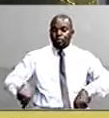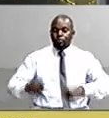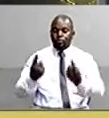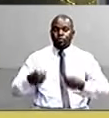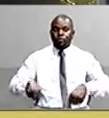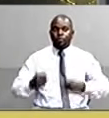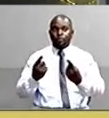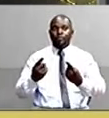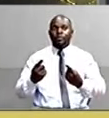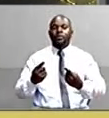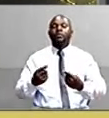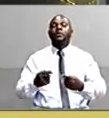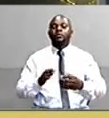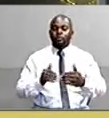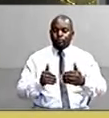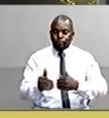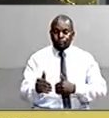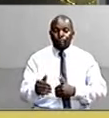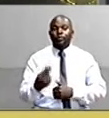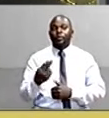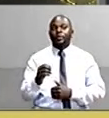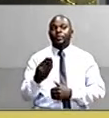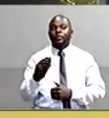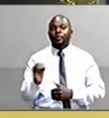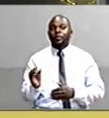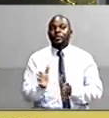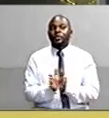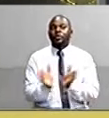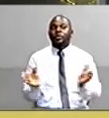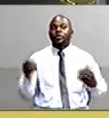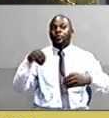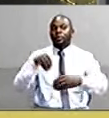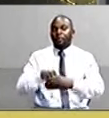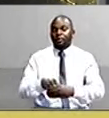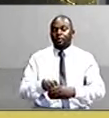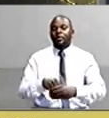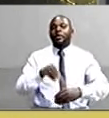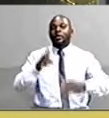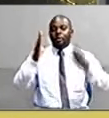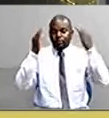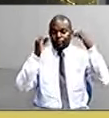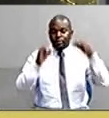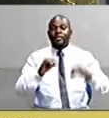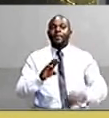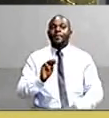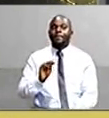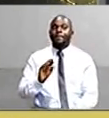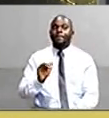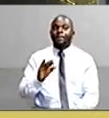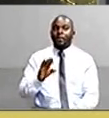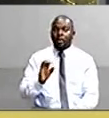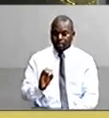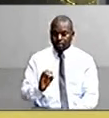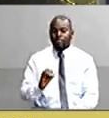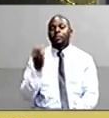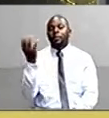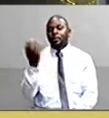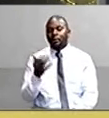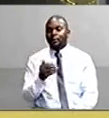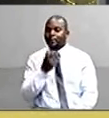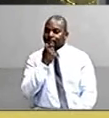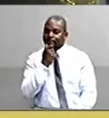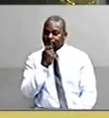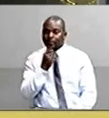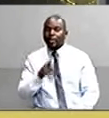peace ahead of the 2021 general elections. Now, the party president general, Norbert Mao, says analysts have predicted